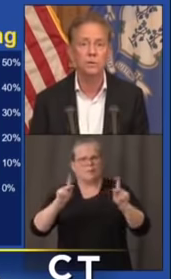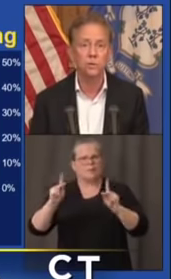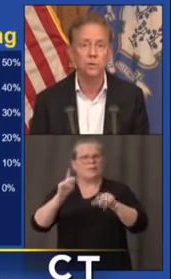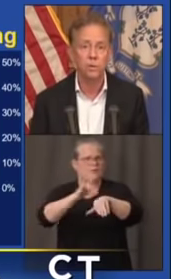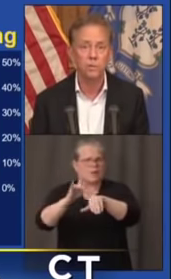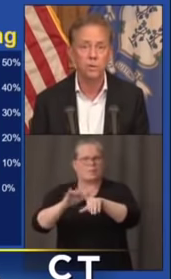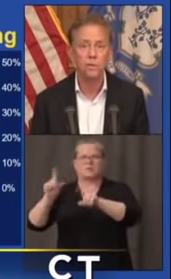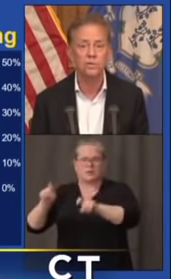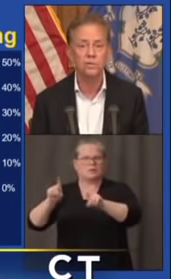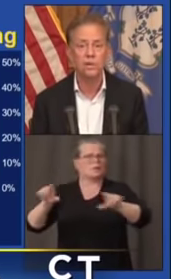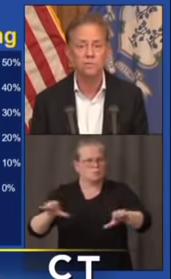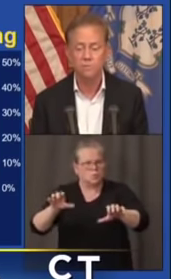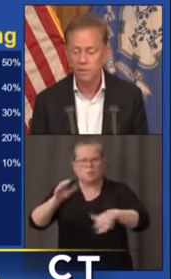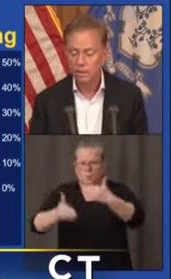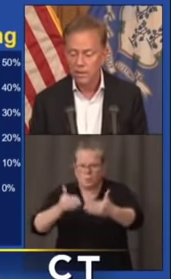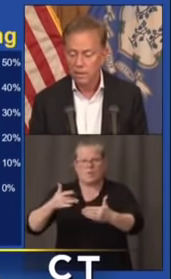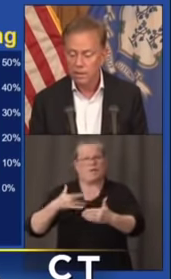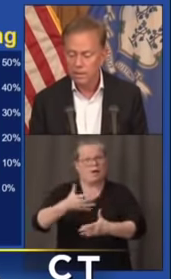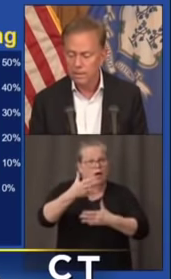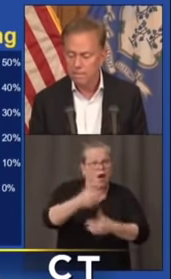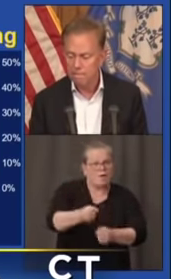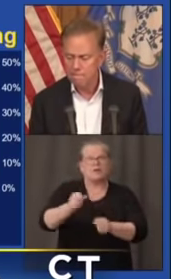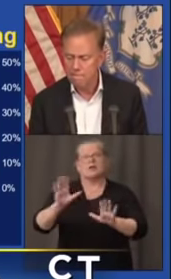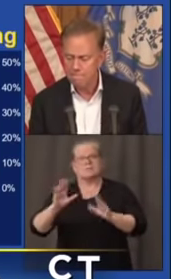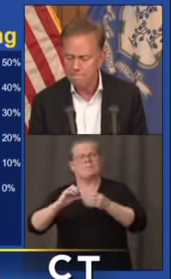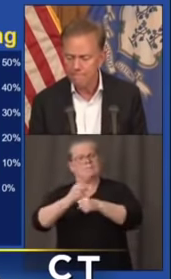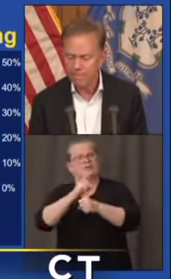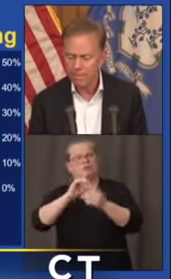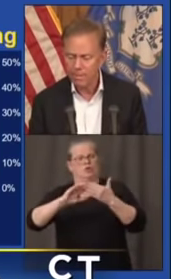making sure your community is safe.